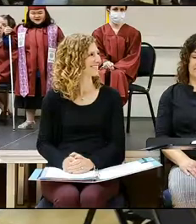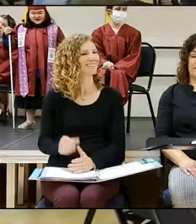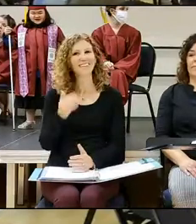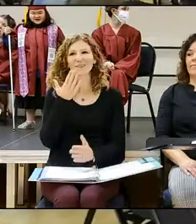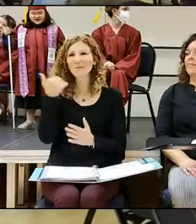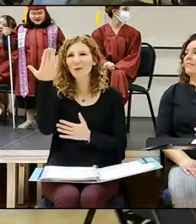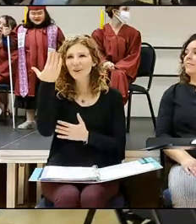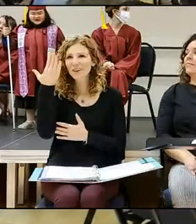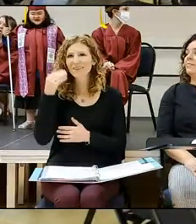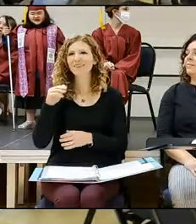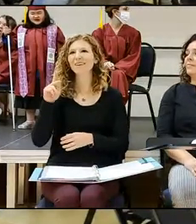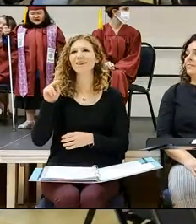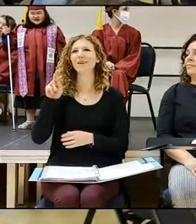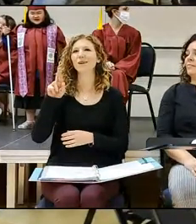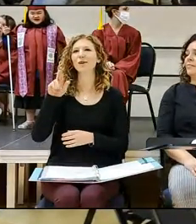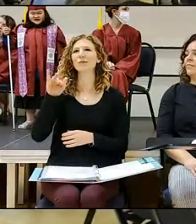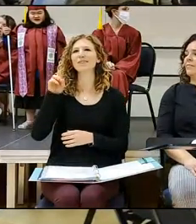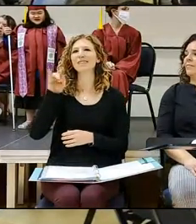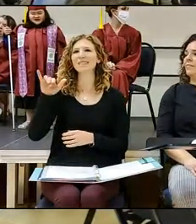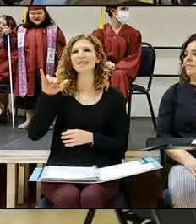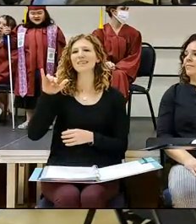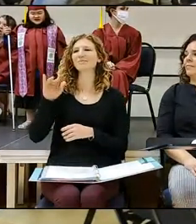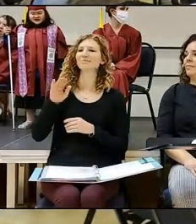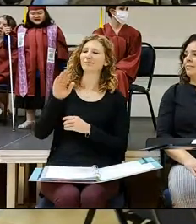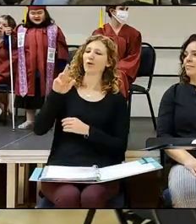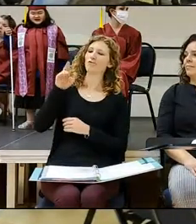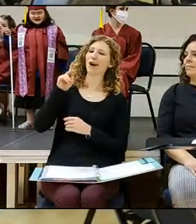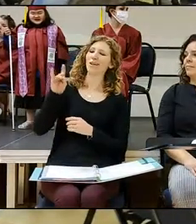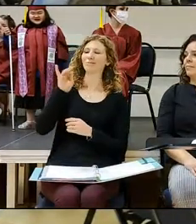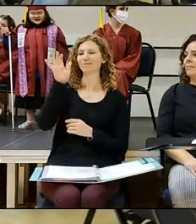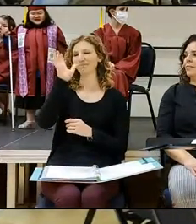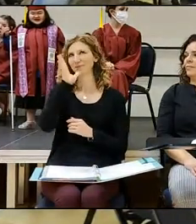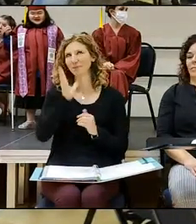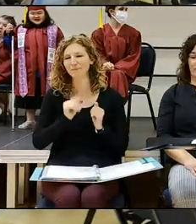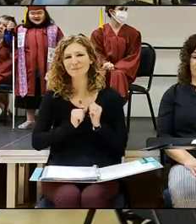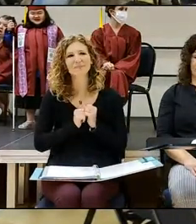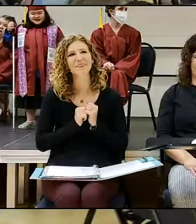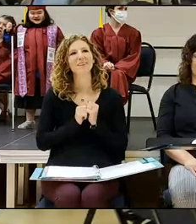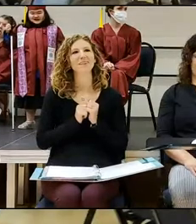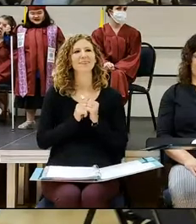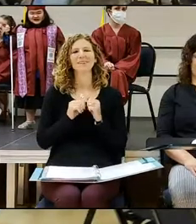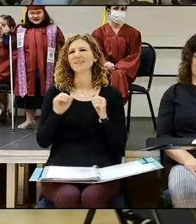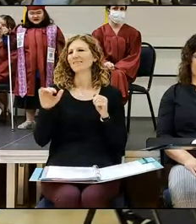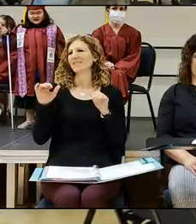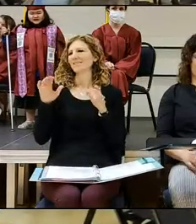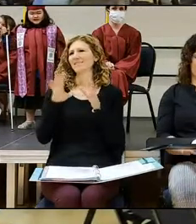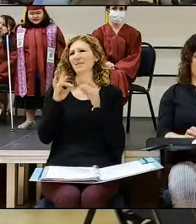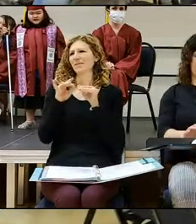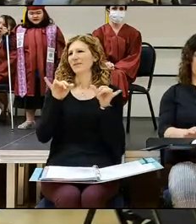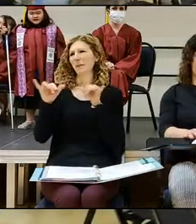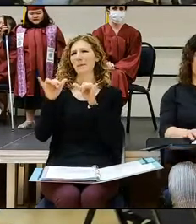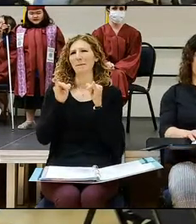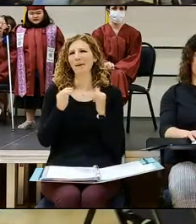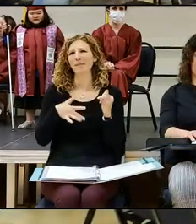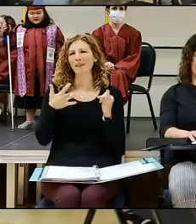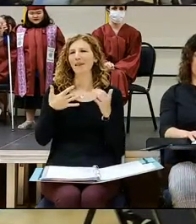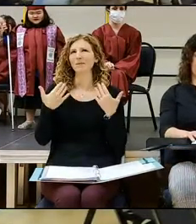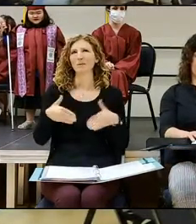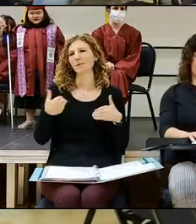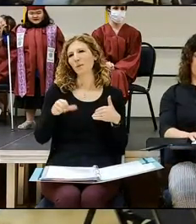Good morning. I'm Christy Brown, Rocky's mom. As the same sentiment as the rest of the parents, we're very proud to have Rocky